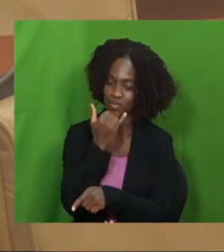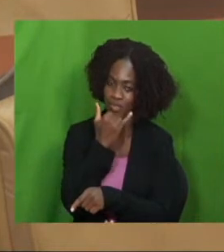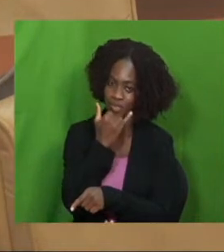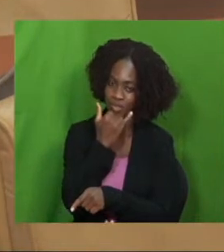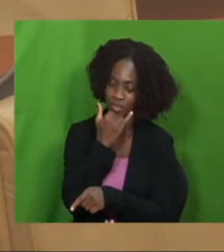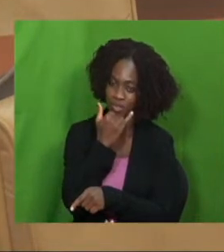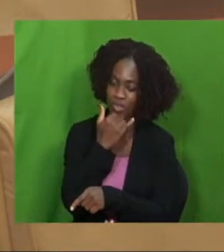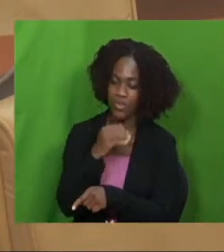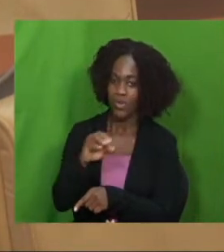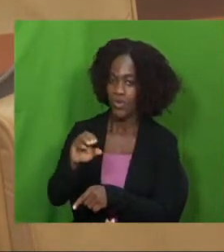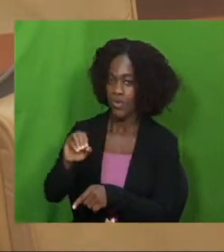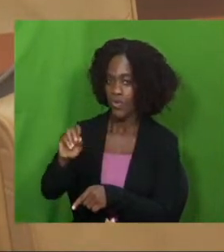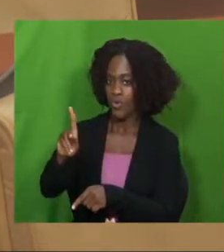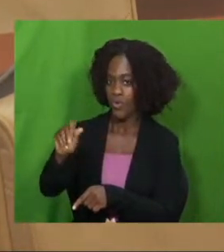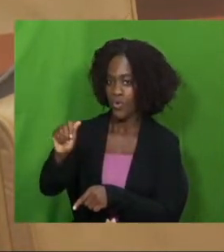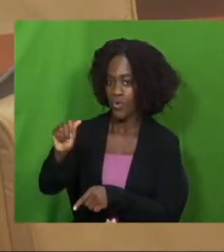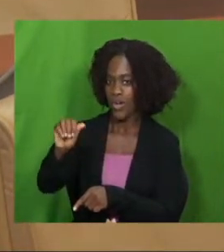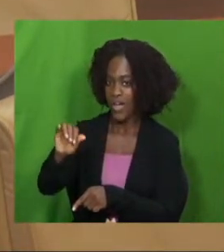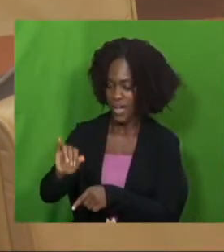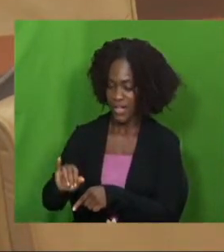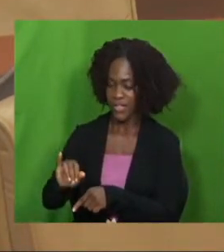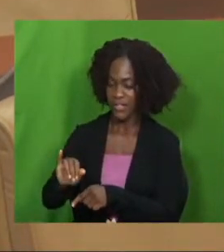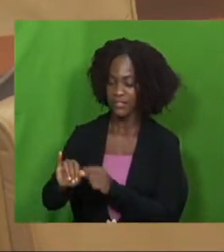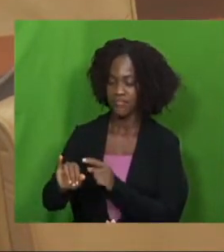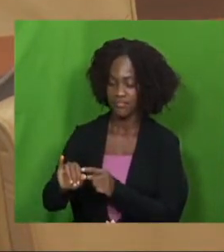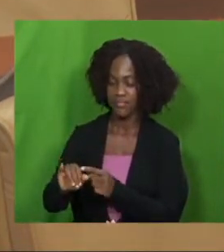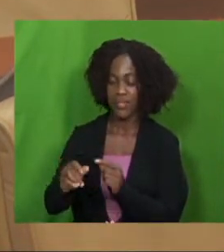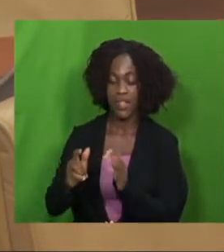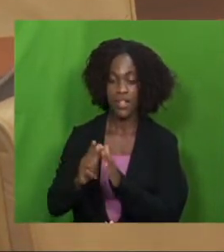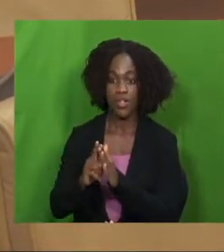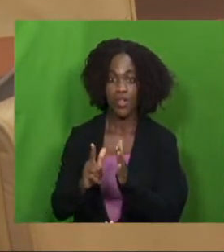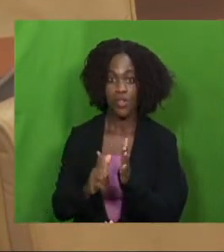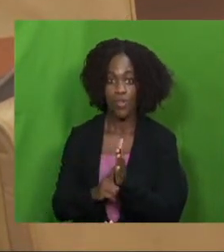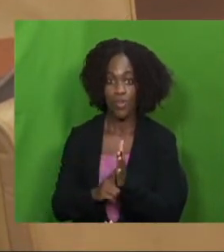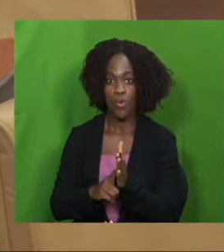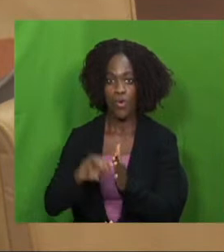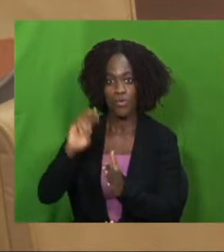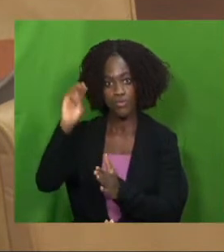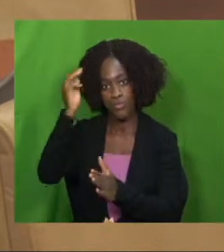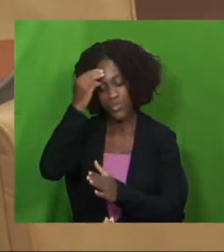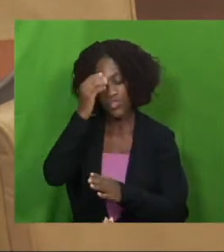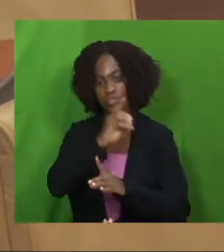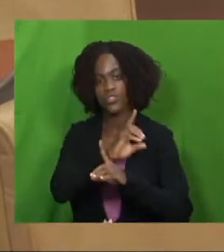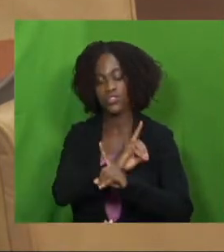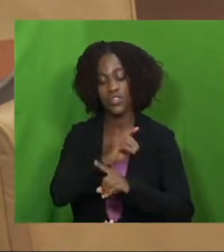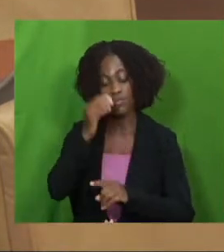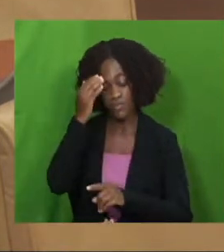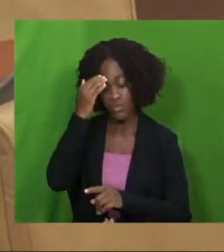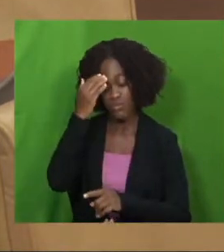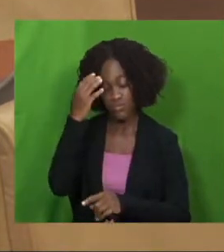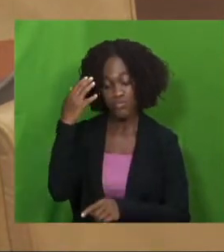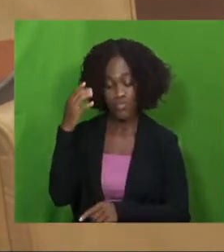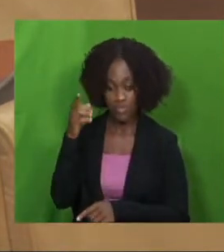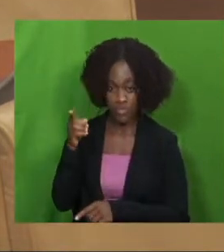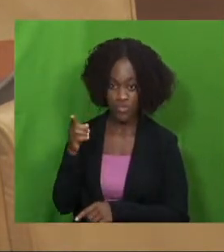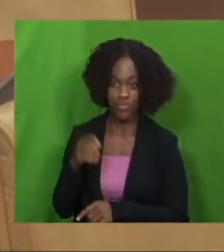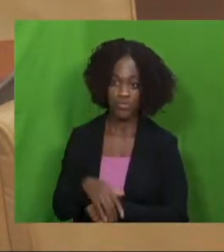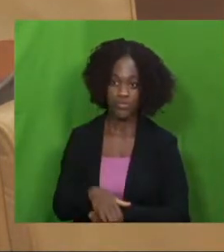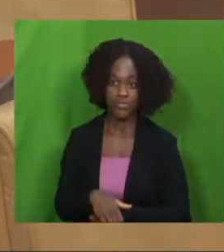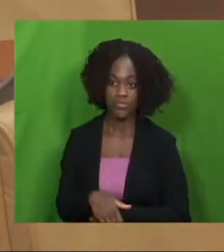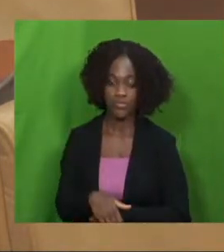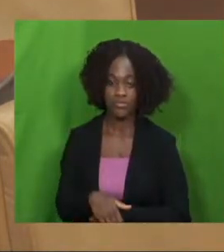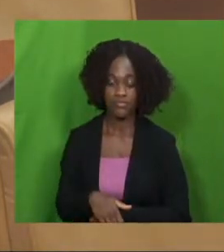Mrs. Kloko Okai Mills, the legal officer at the Ministry of Defense. I know her very well, my very good friend. So the spelling is